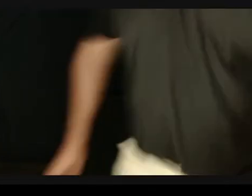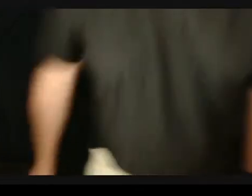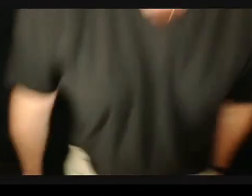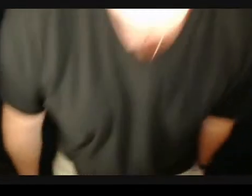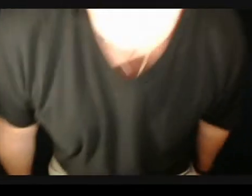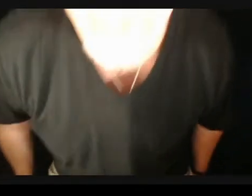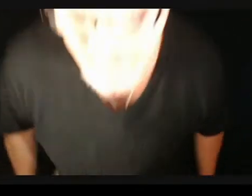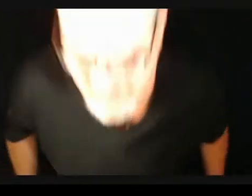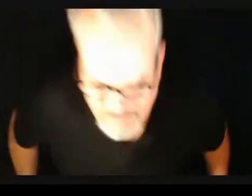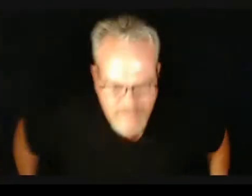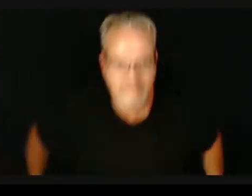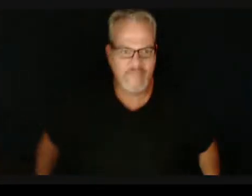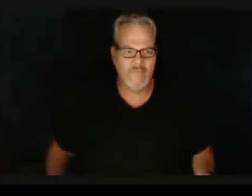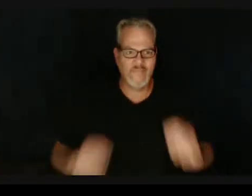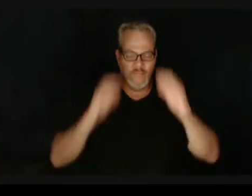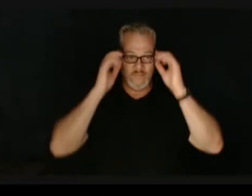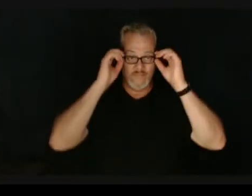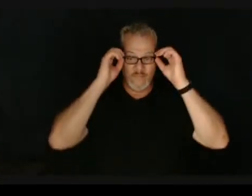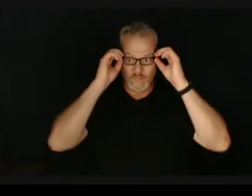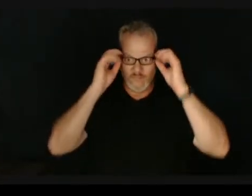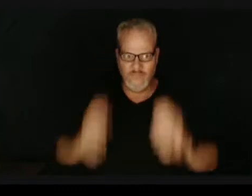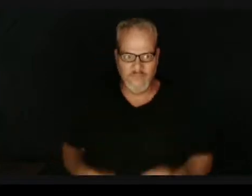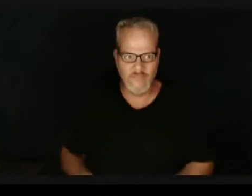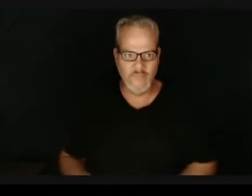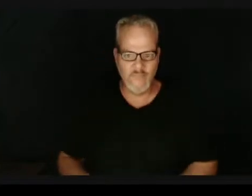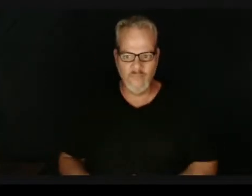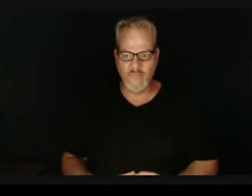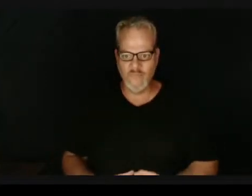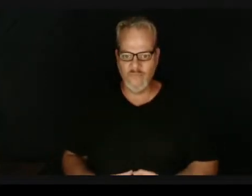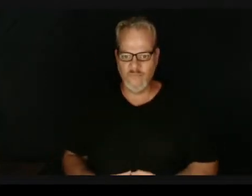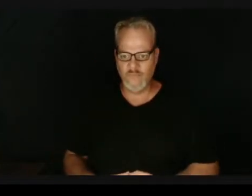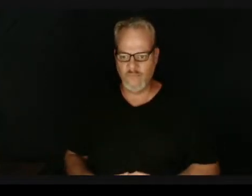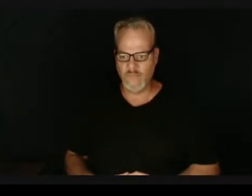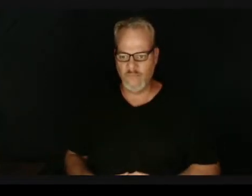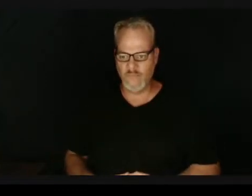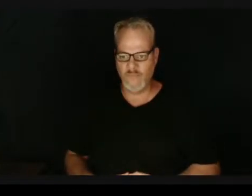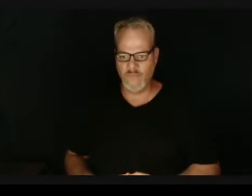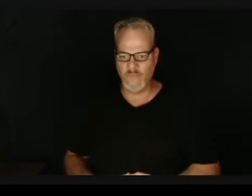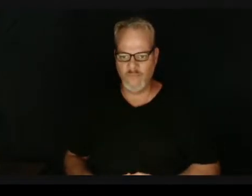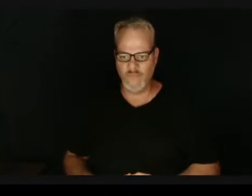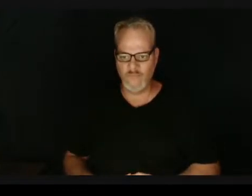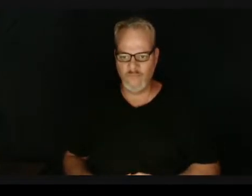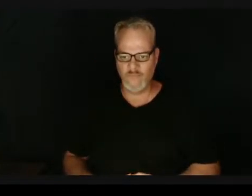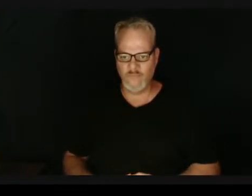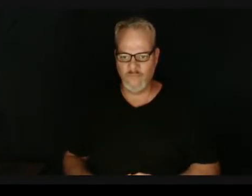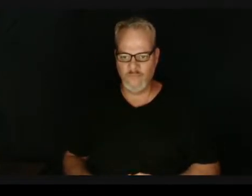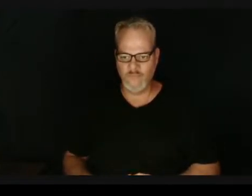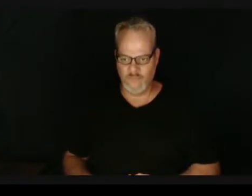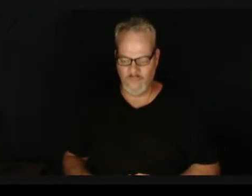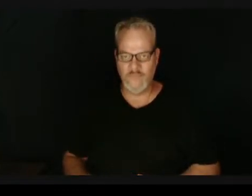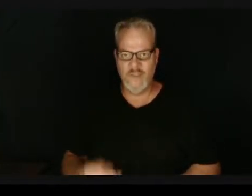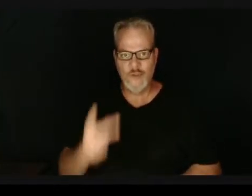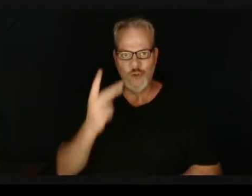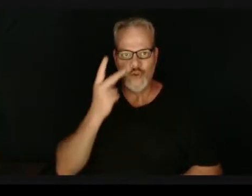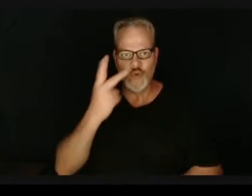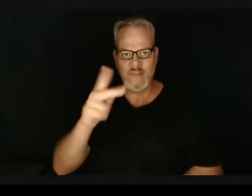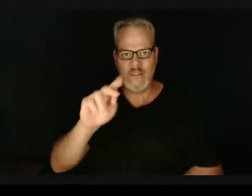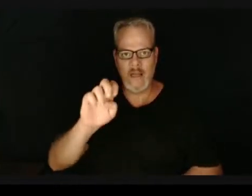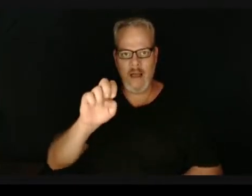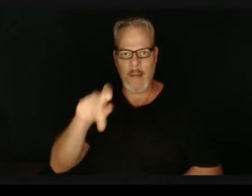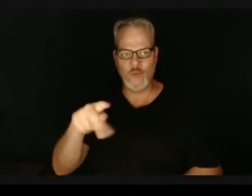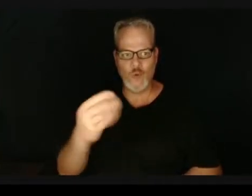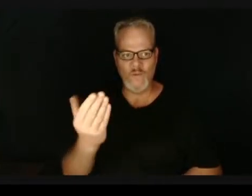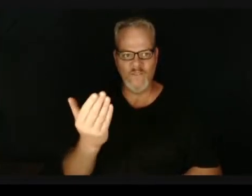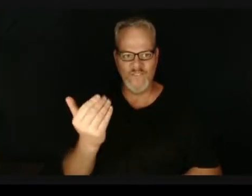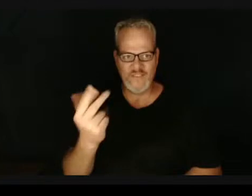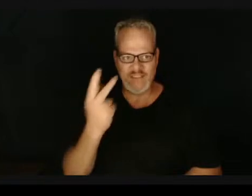But there is that time lapse. Low level from both vents to start in episode 15. And then we have the